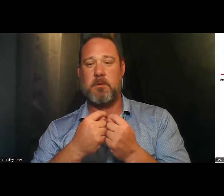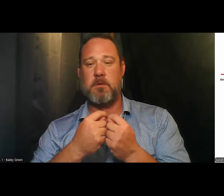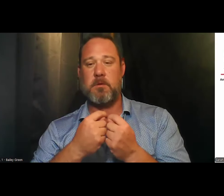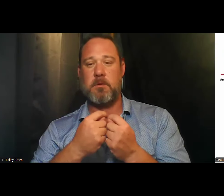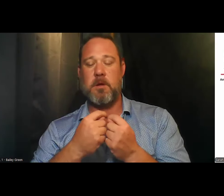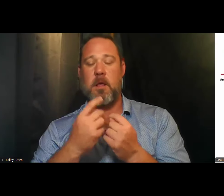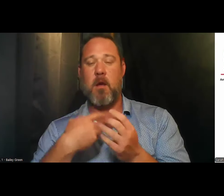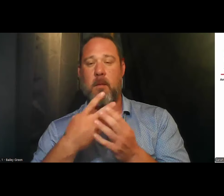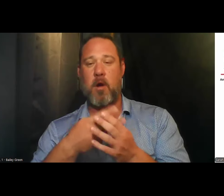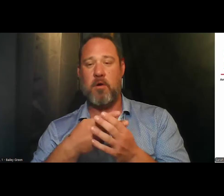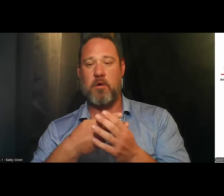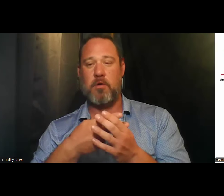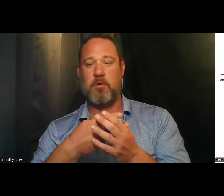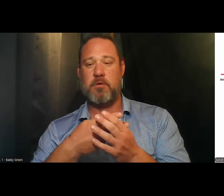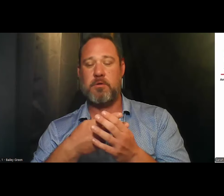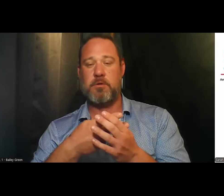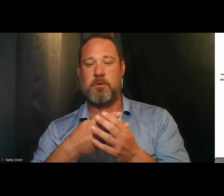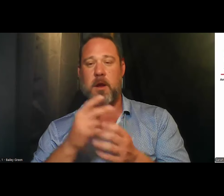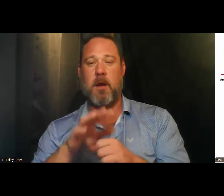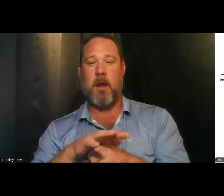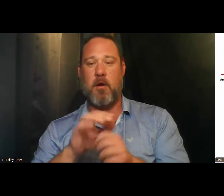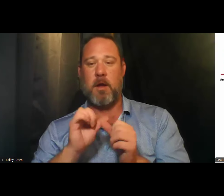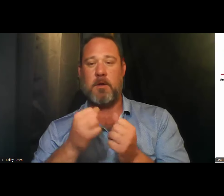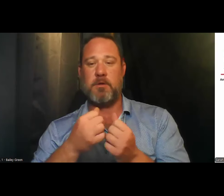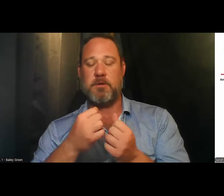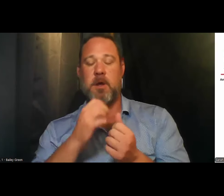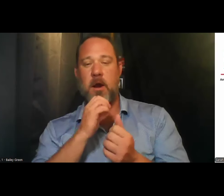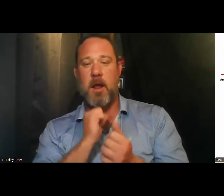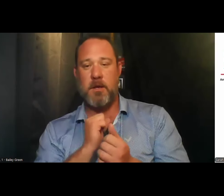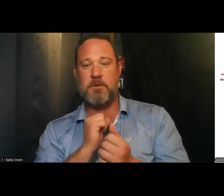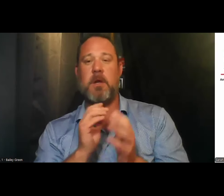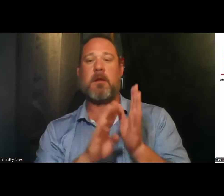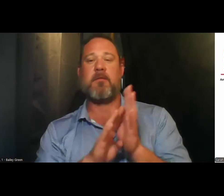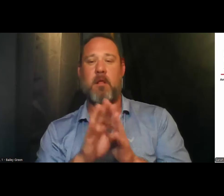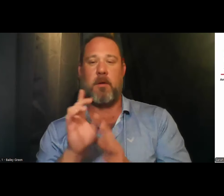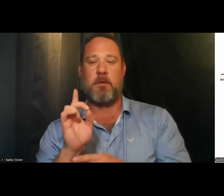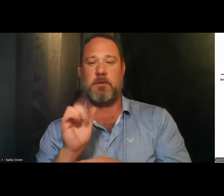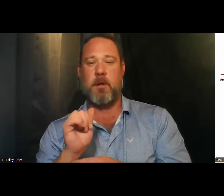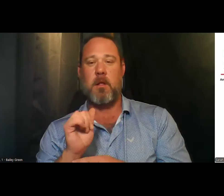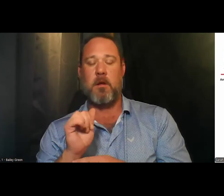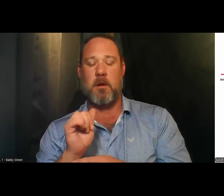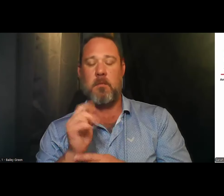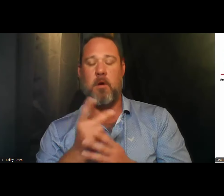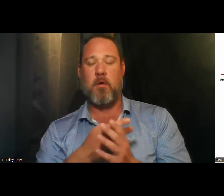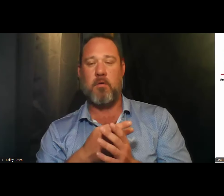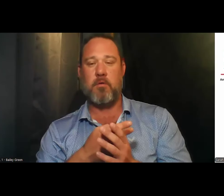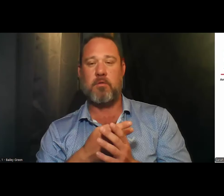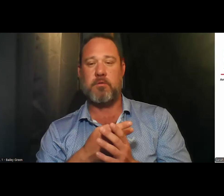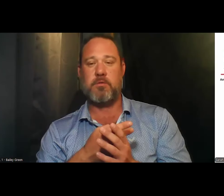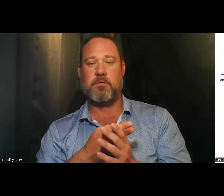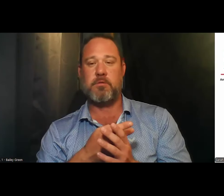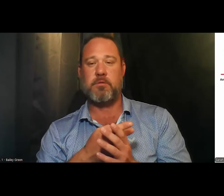partners here, as well as Area Agency on Aging partners and Developmental Disability Network partners, to